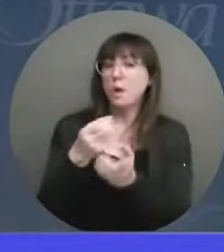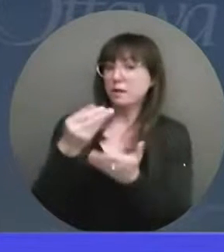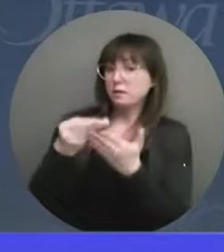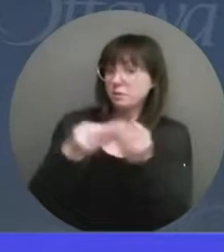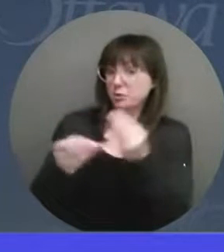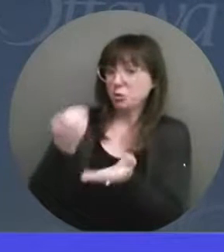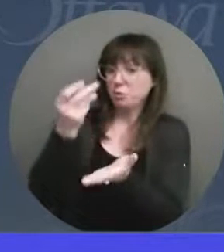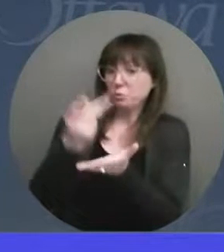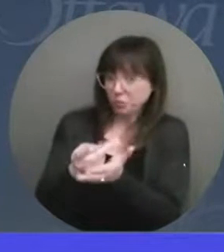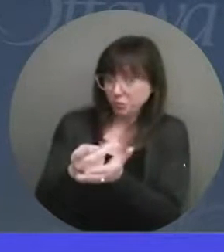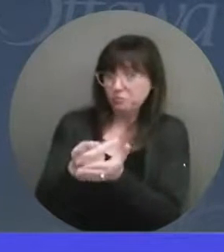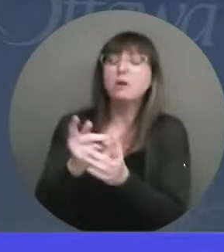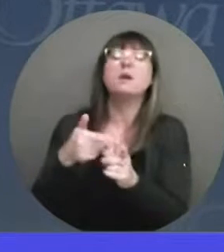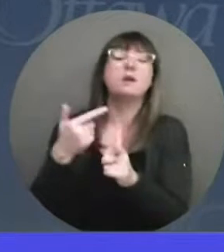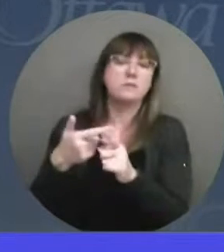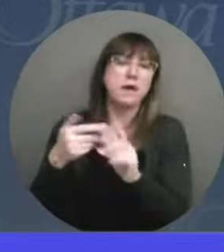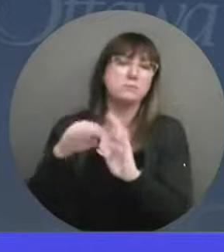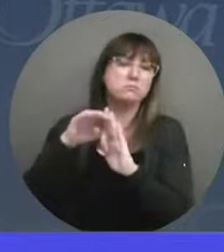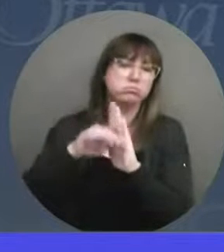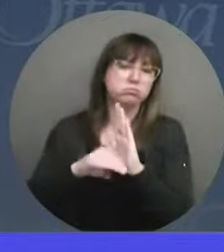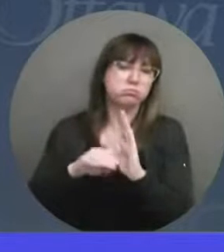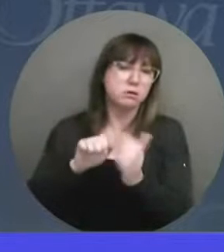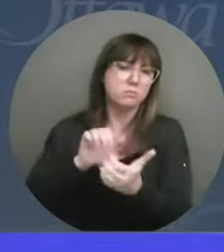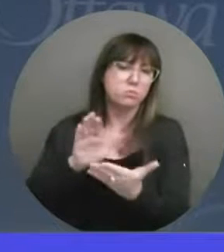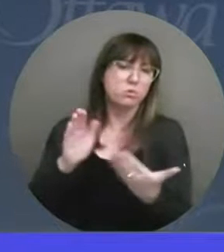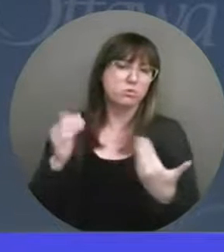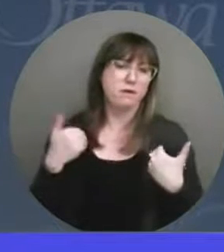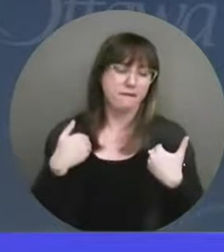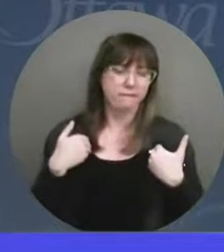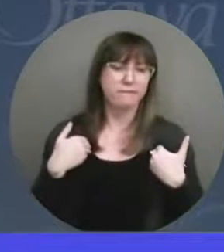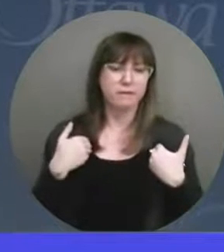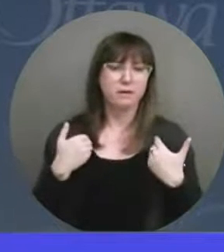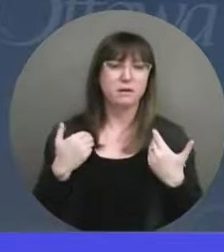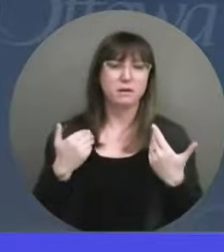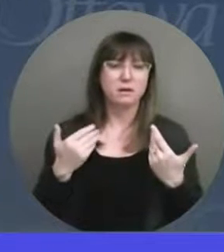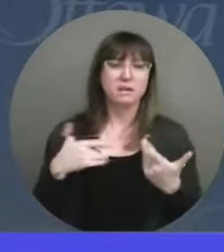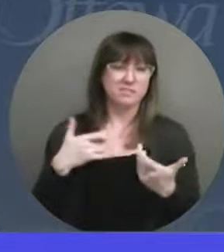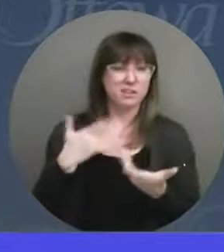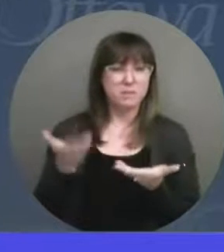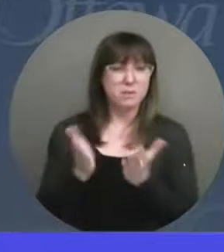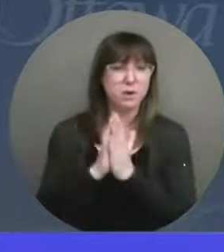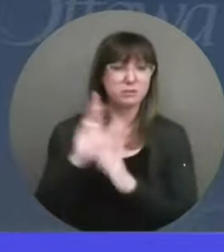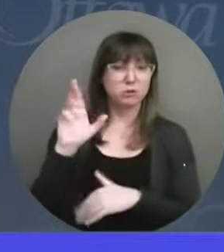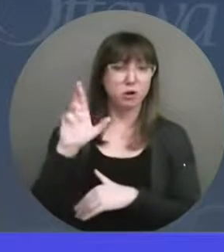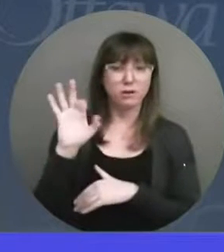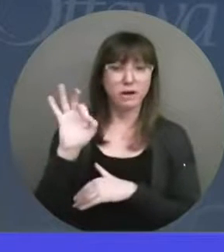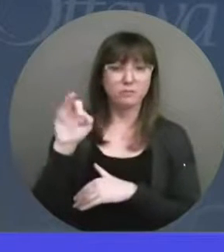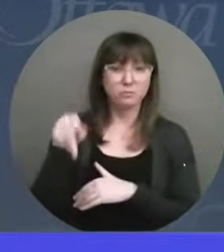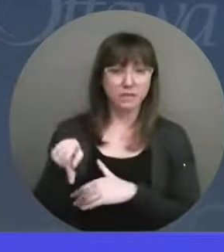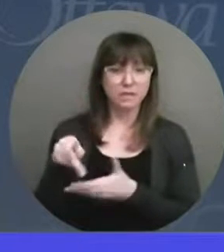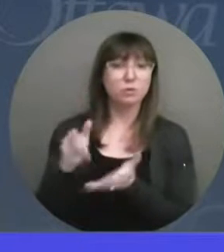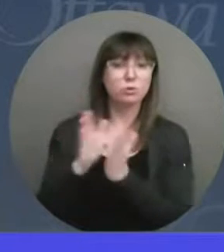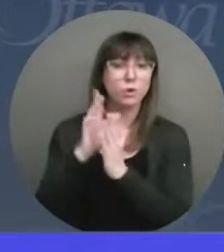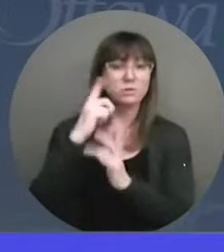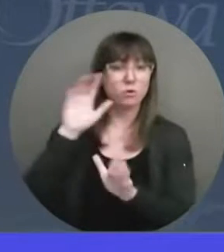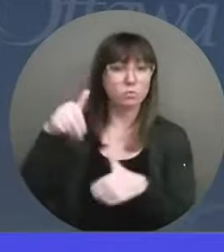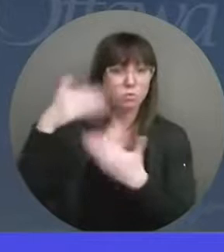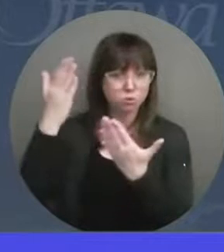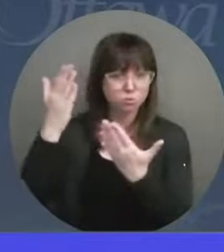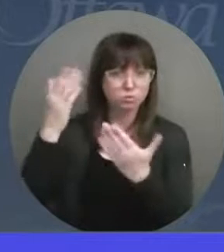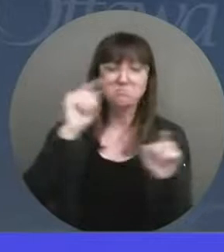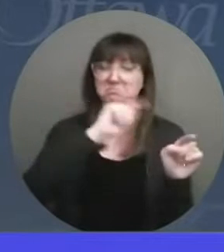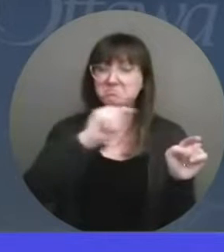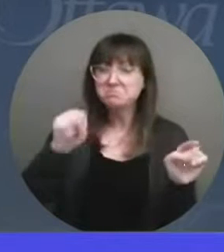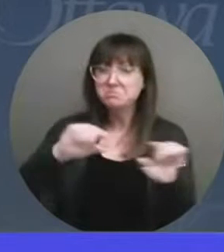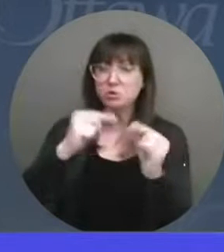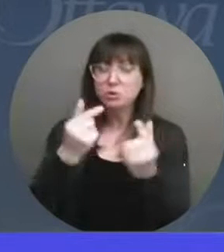process in place that would probably most likely be an RFP where one of those or more of those groups would apply for funding, and